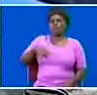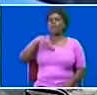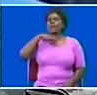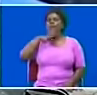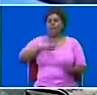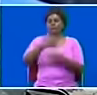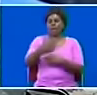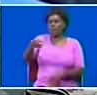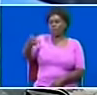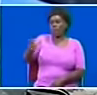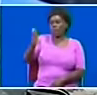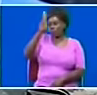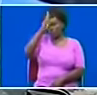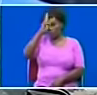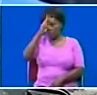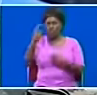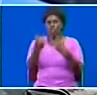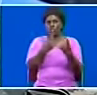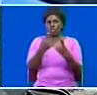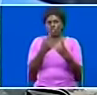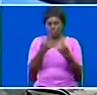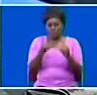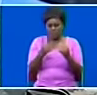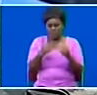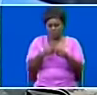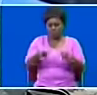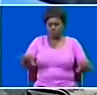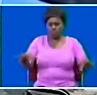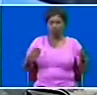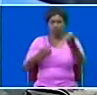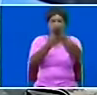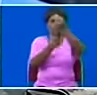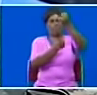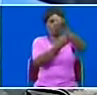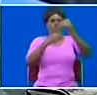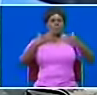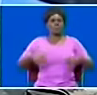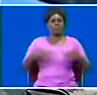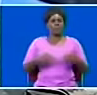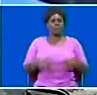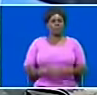being shot by police as they sought to disperse the party's supporters. Robert Wanyonyi with that story.